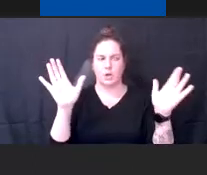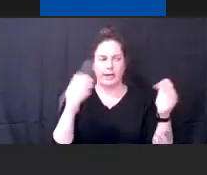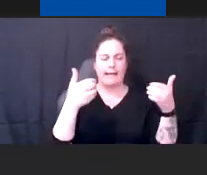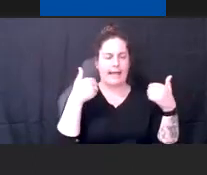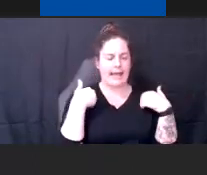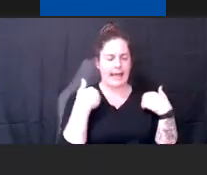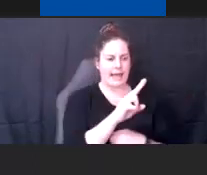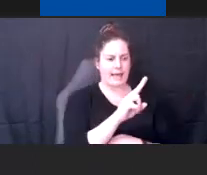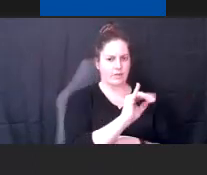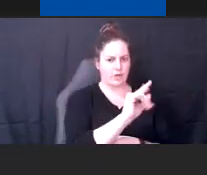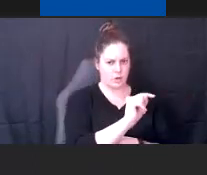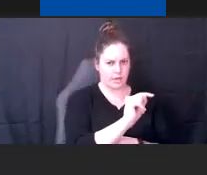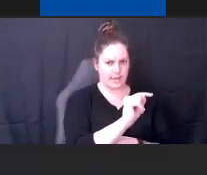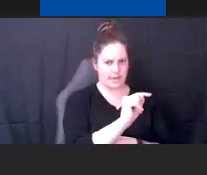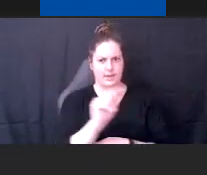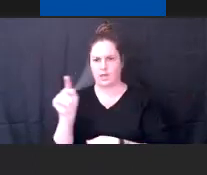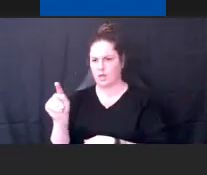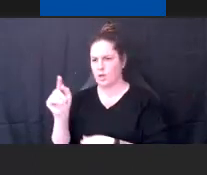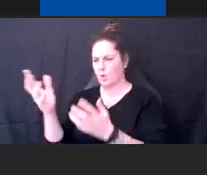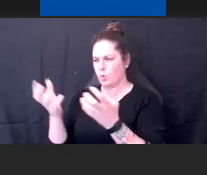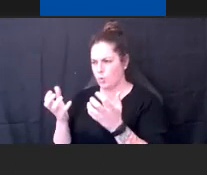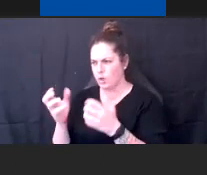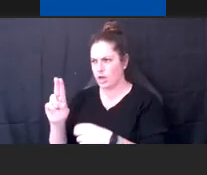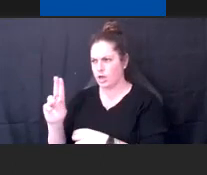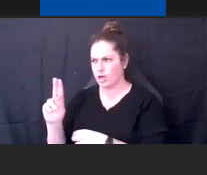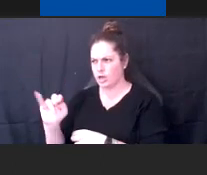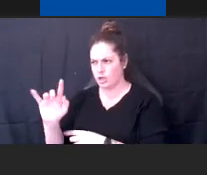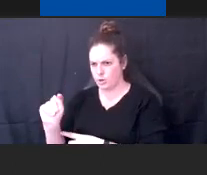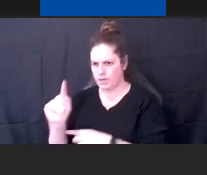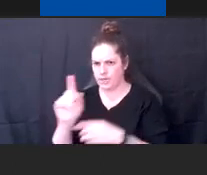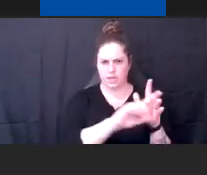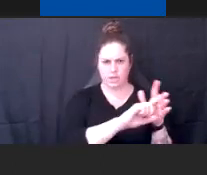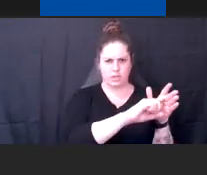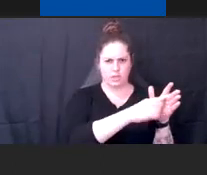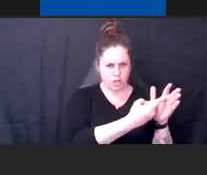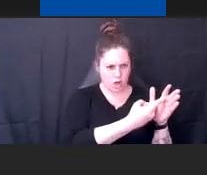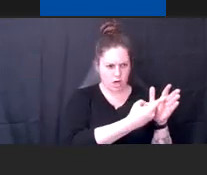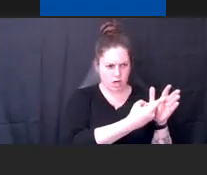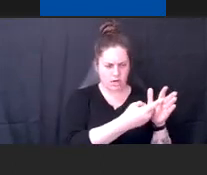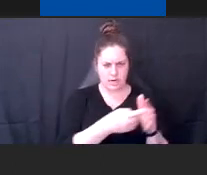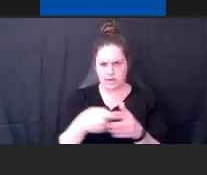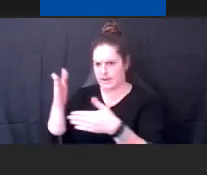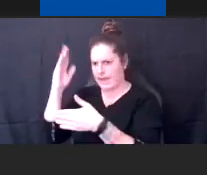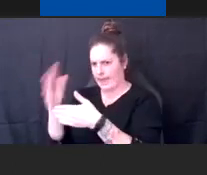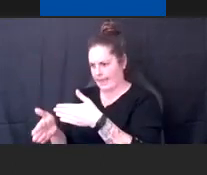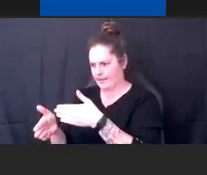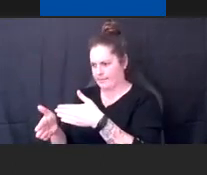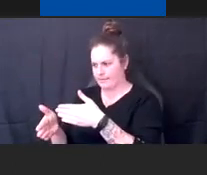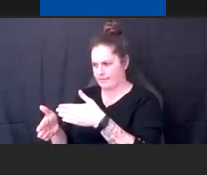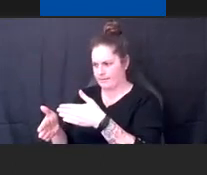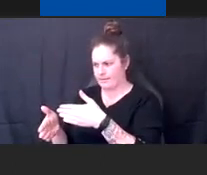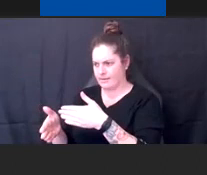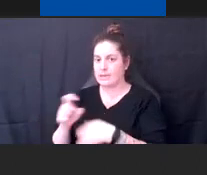what unit do I want to end up with? What unit am I starting with and what unit do I want to end up with?